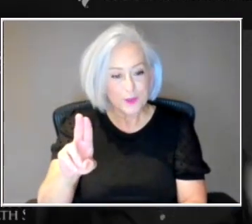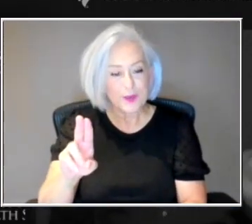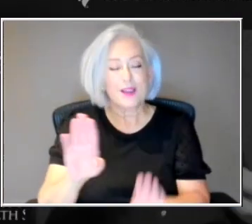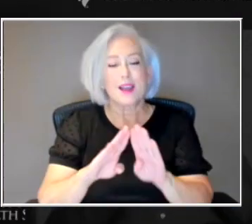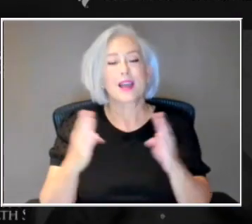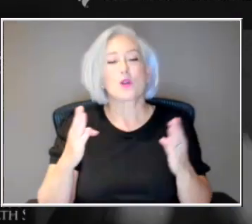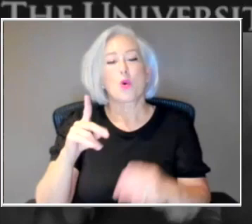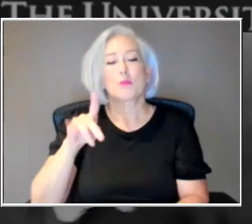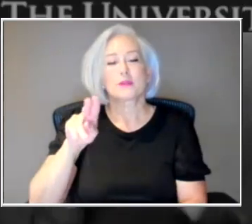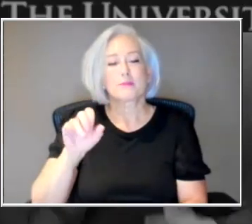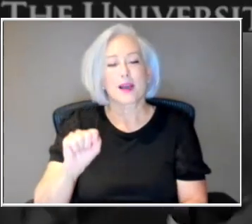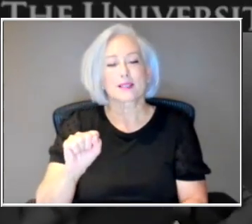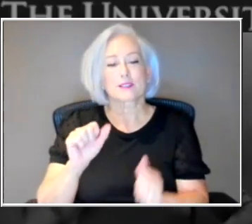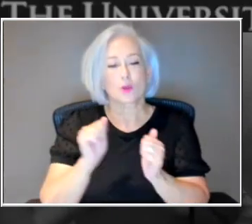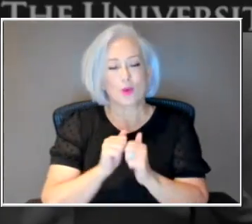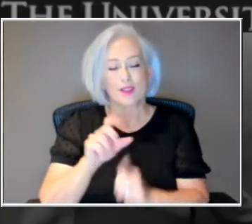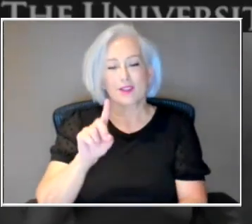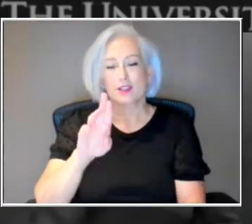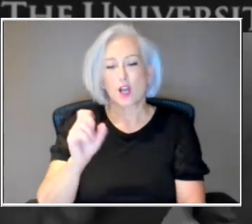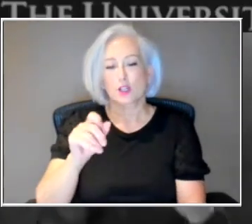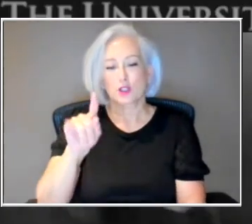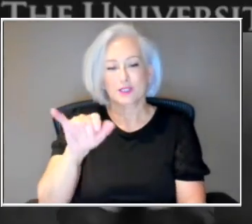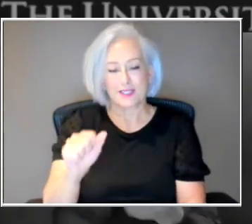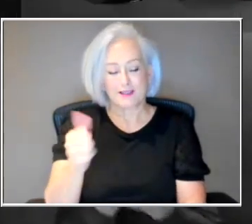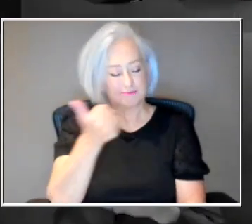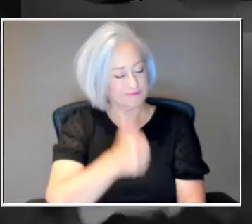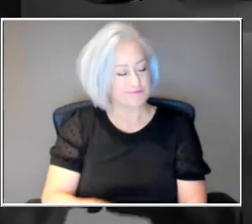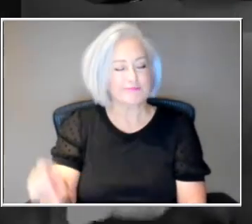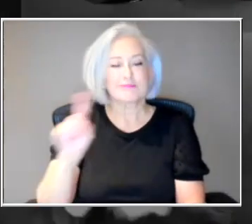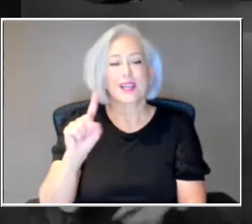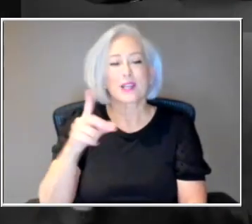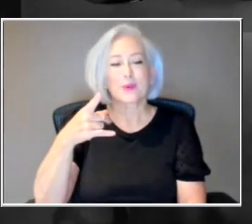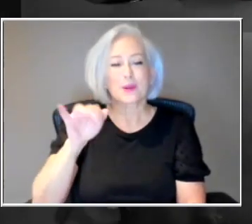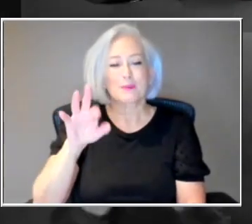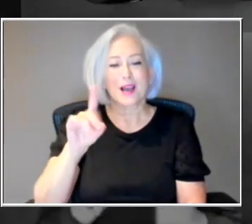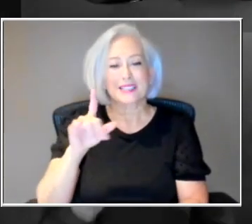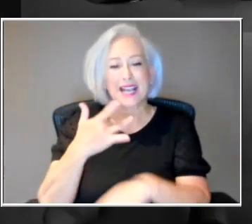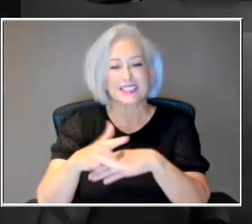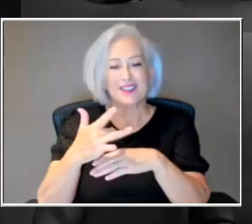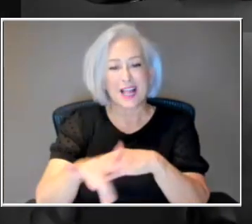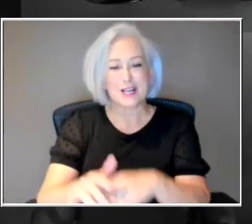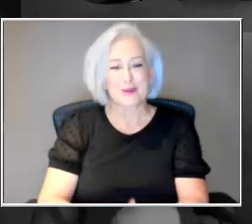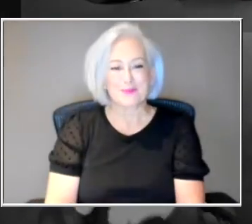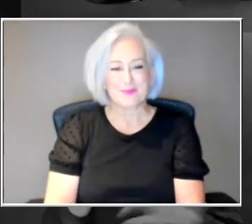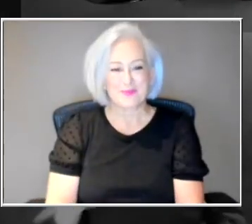with Dr. Stites podcast. Now everywhere podcasts are available.